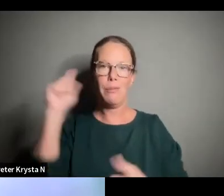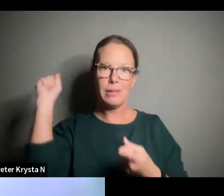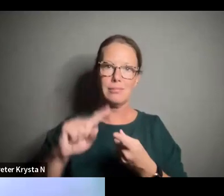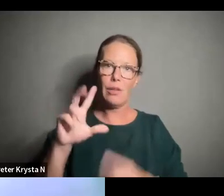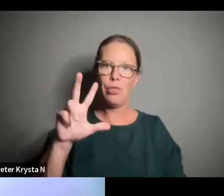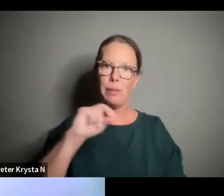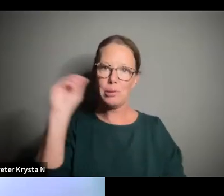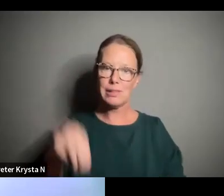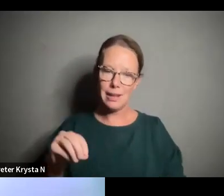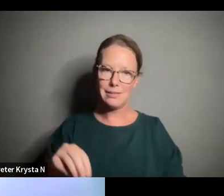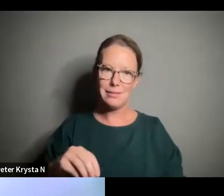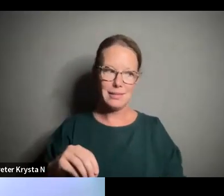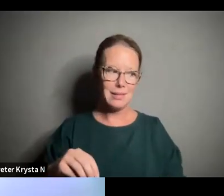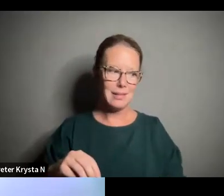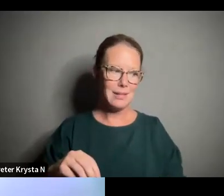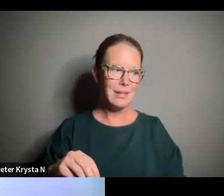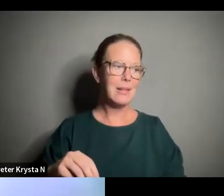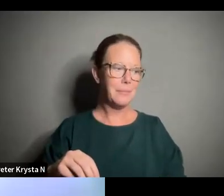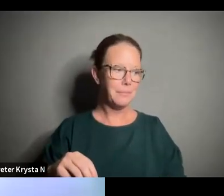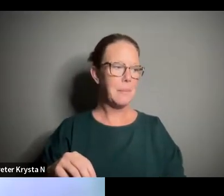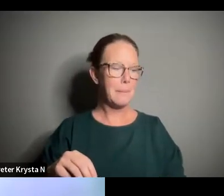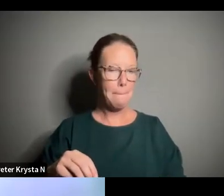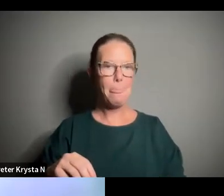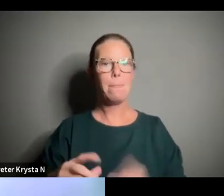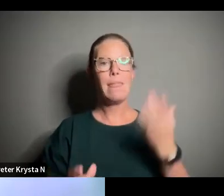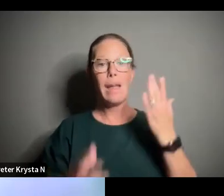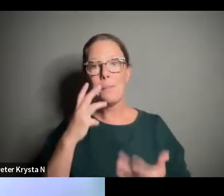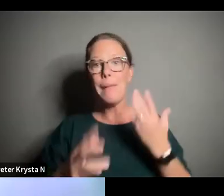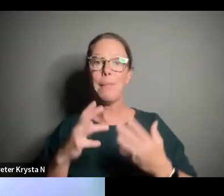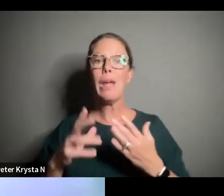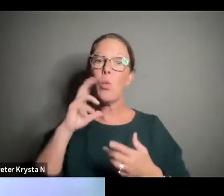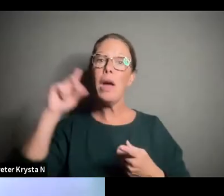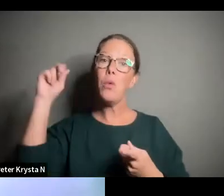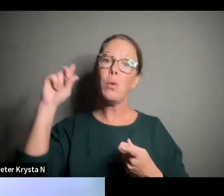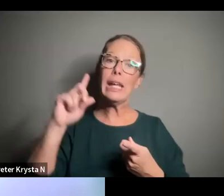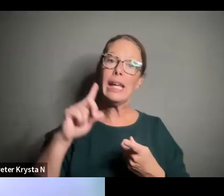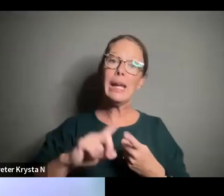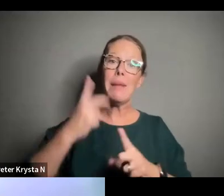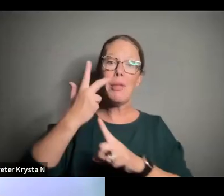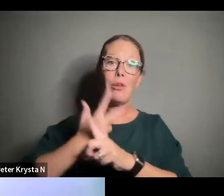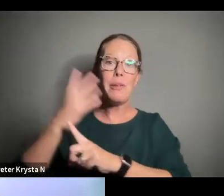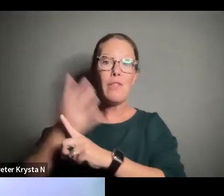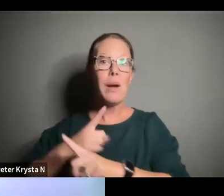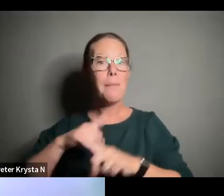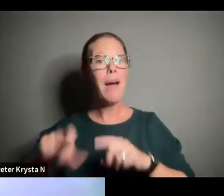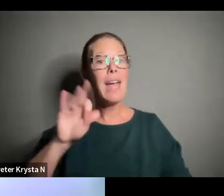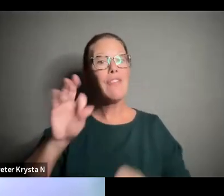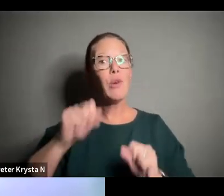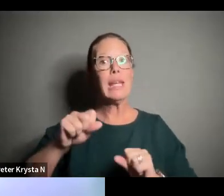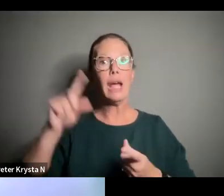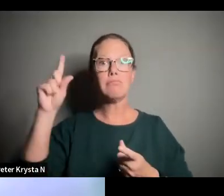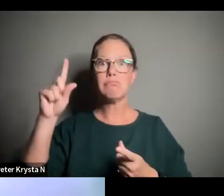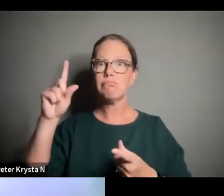one aspect that we're realizing, so I think somebody may say, well, this patient may wean, it may take a month or two, but what if we wean in 48